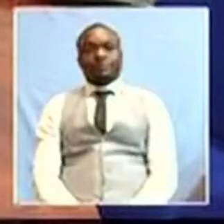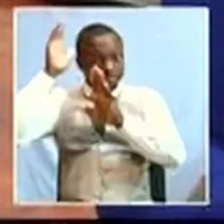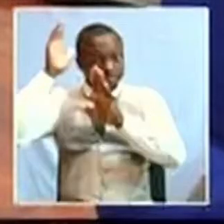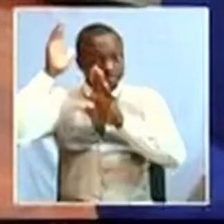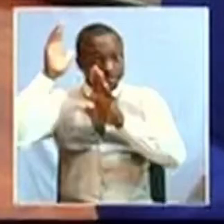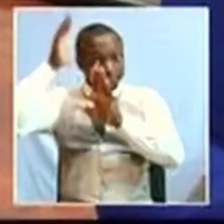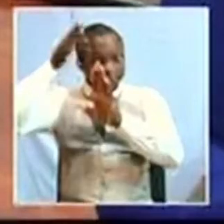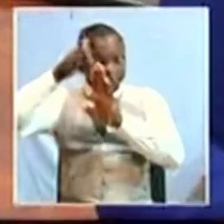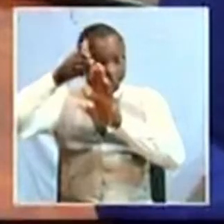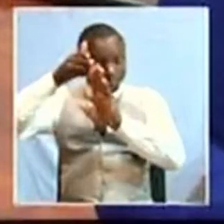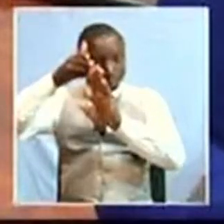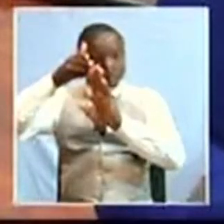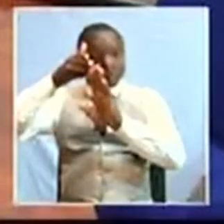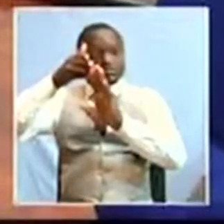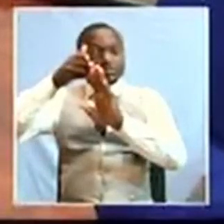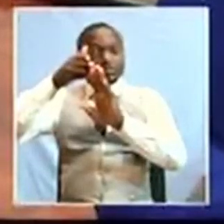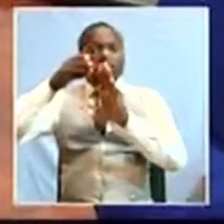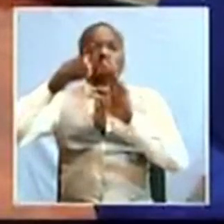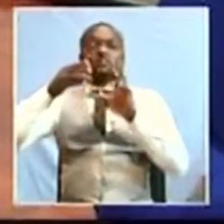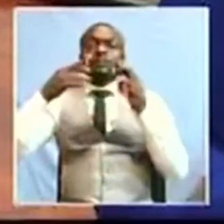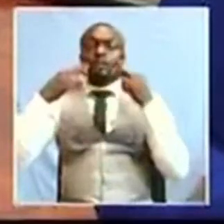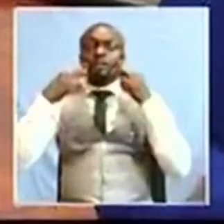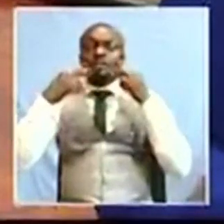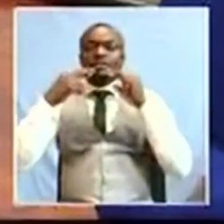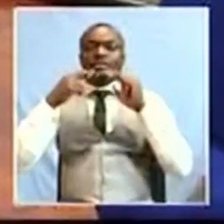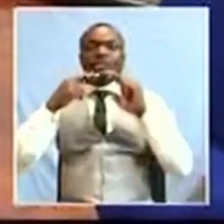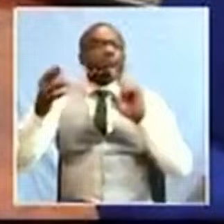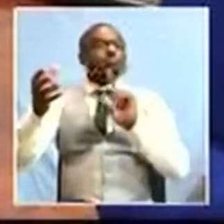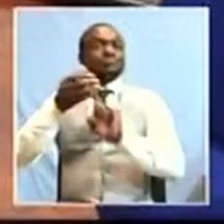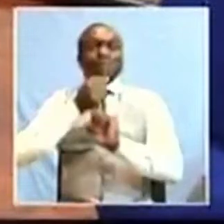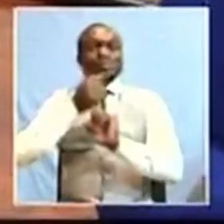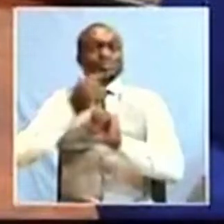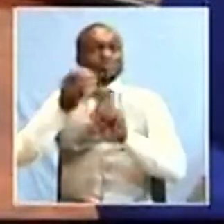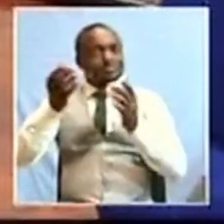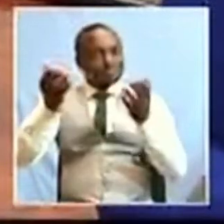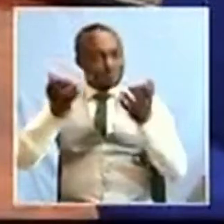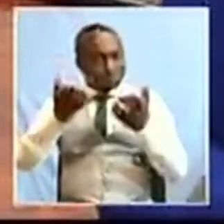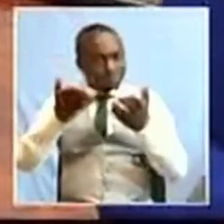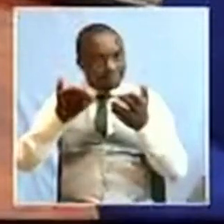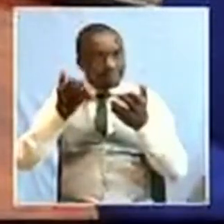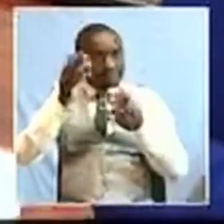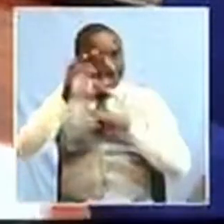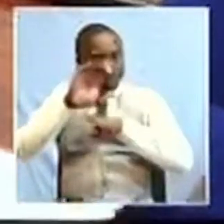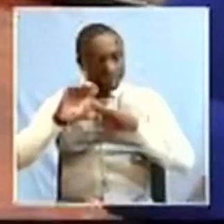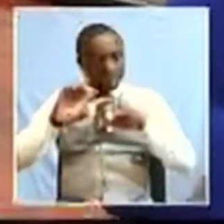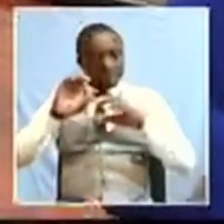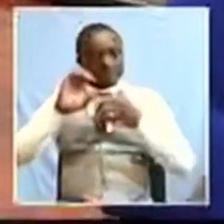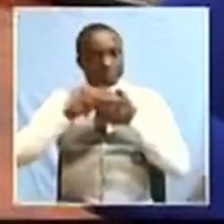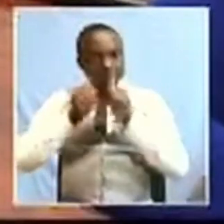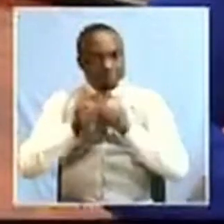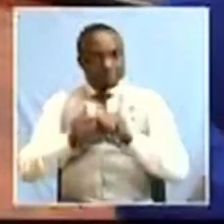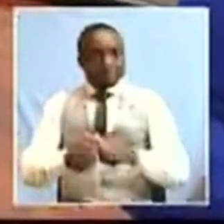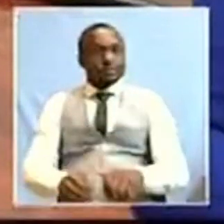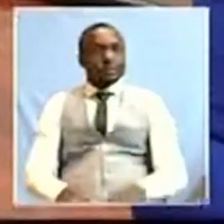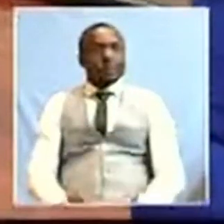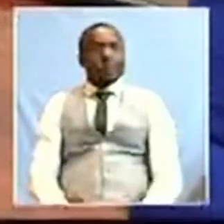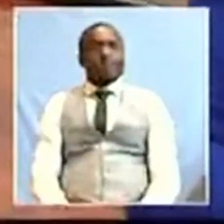Debts or outputs not achieved. Cause of query, Chair.